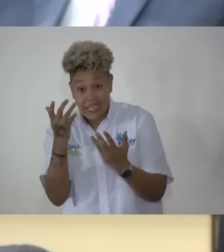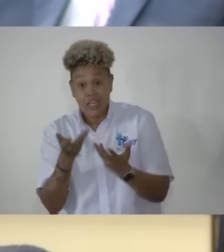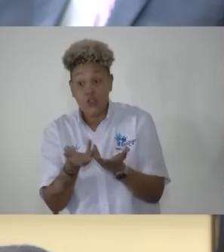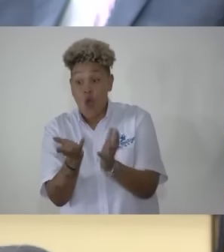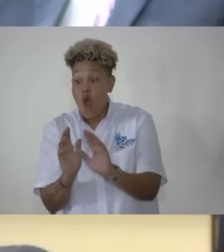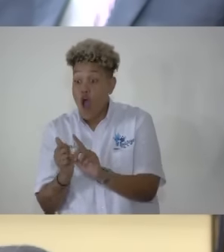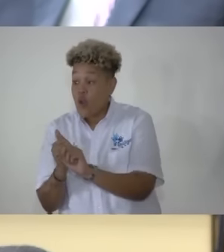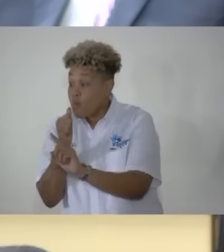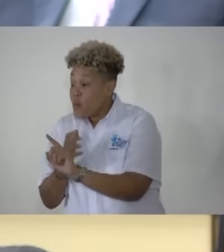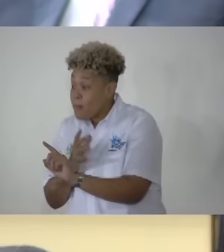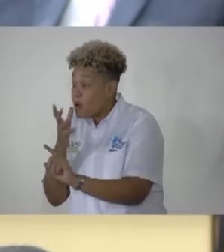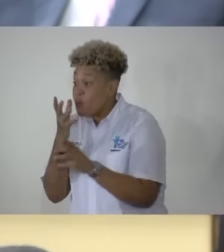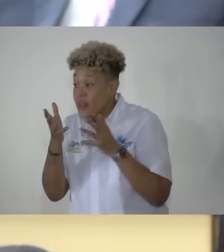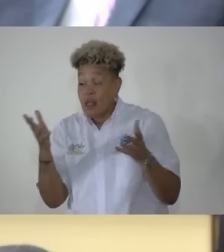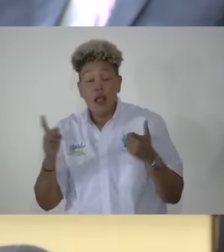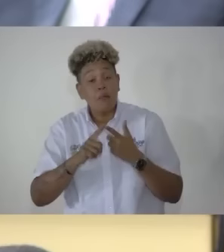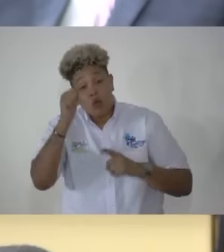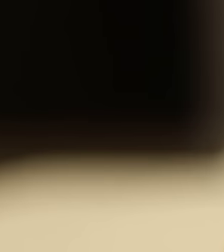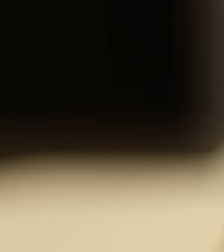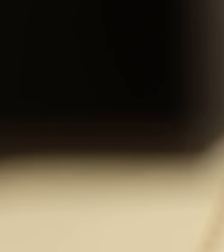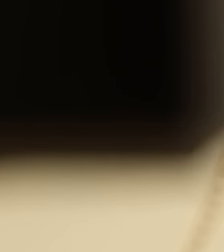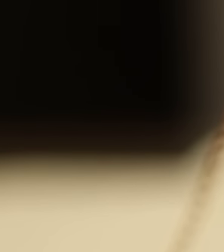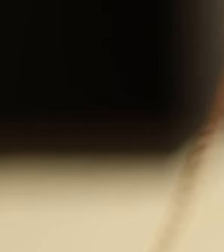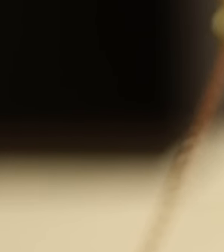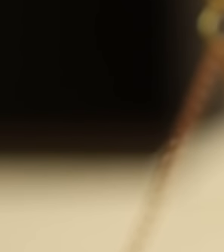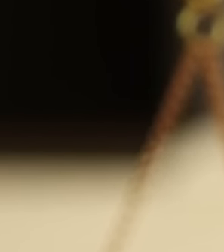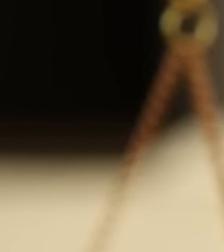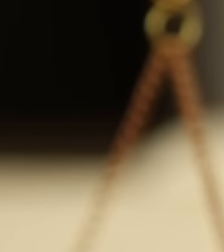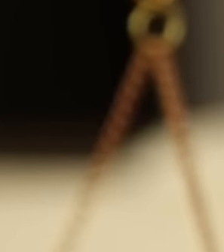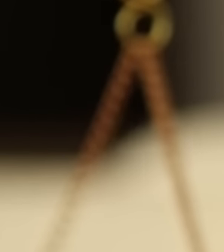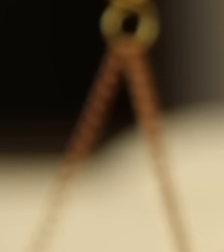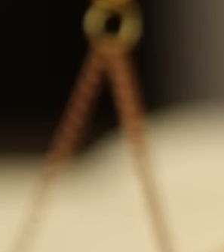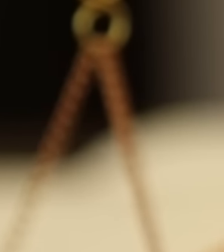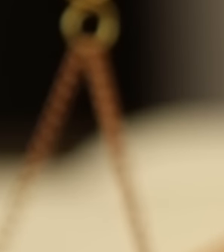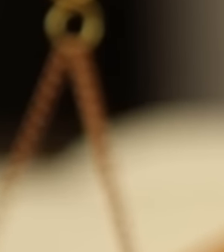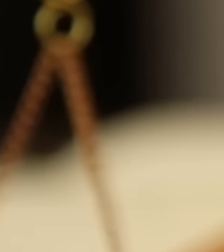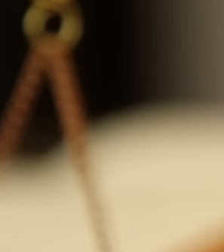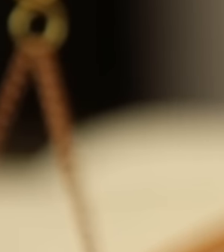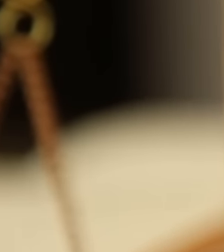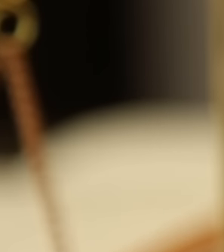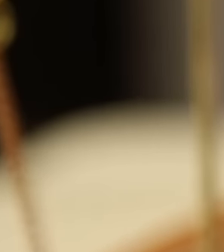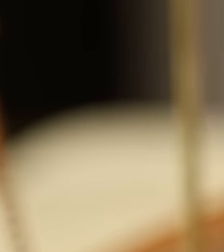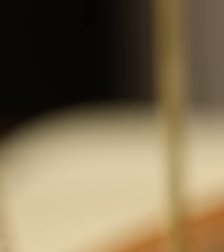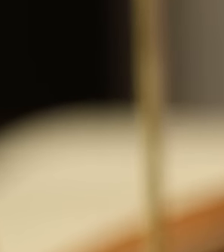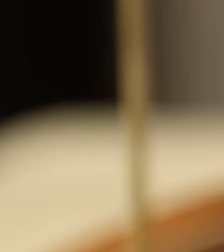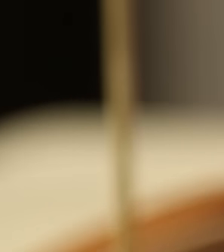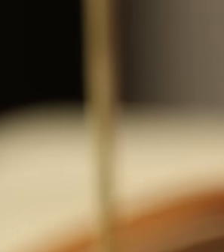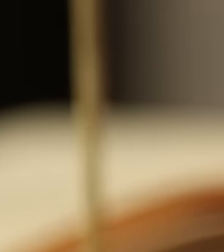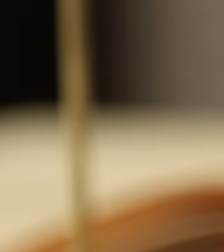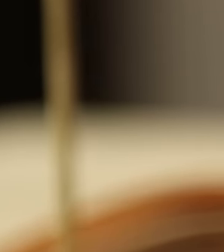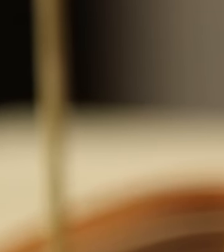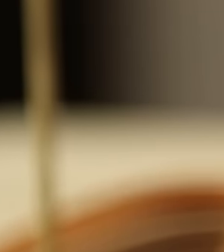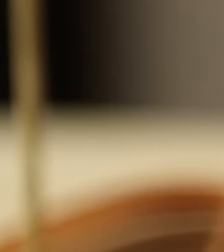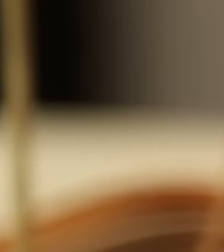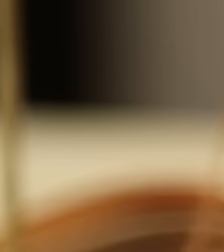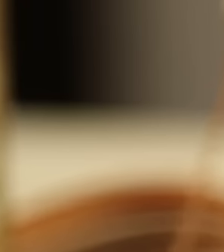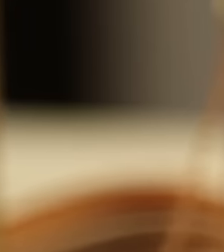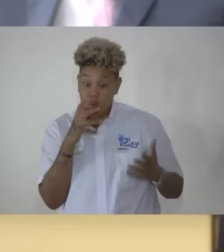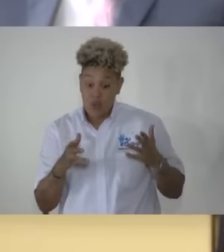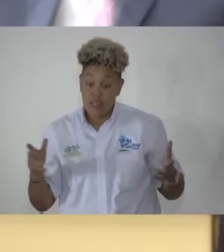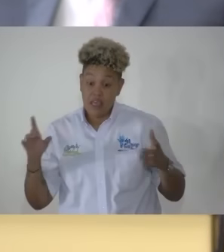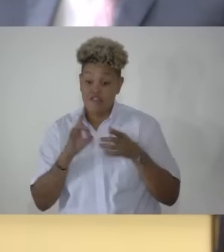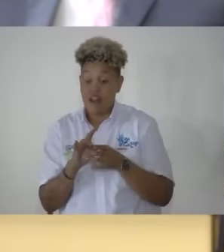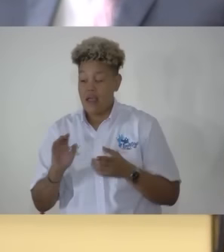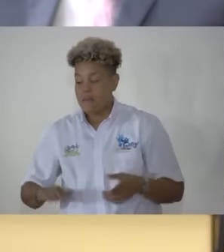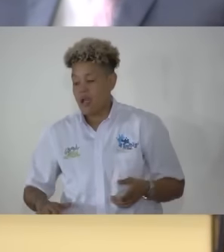new law will come into effect on Monday, January 22, 2024. Meanwhile, Minister Grange reiterated